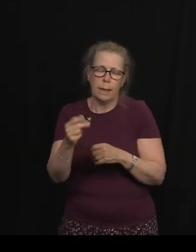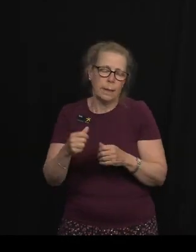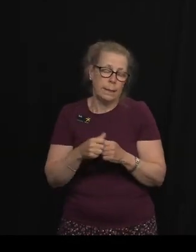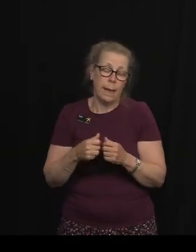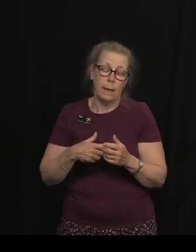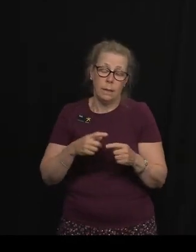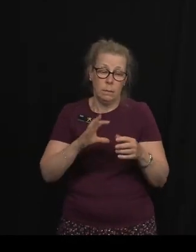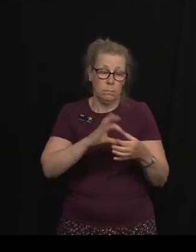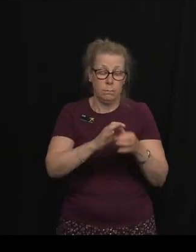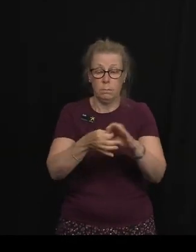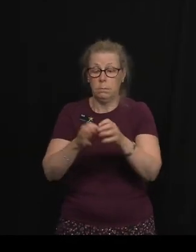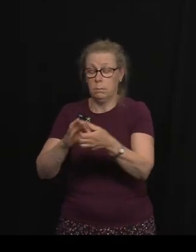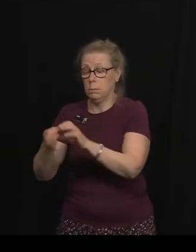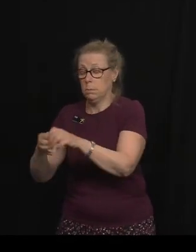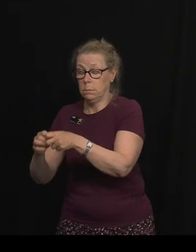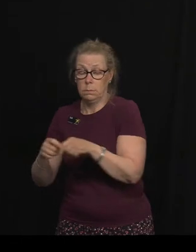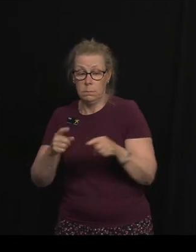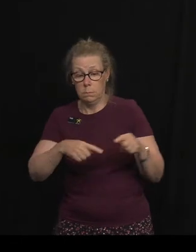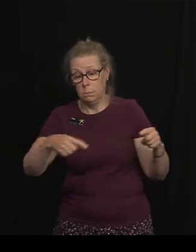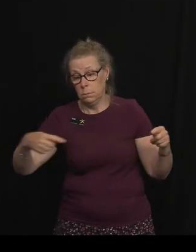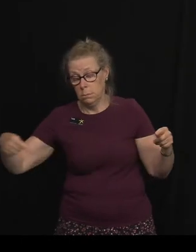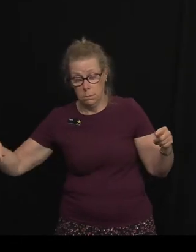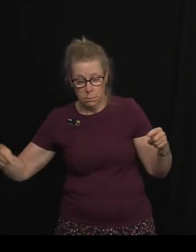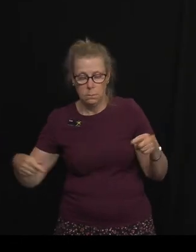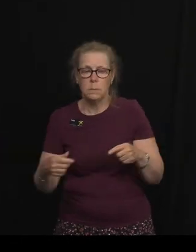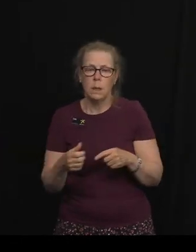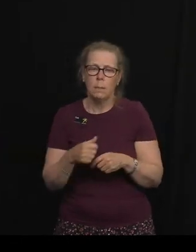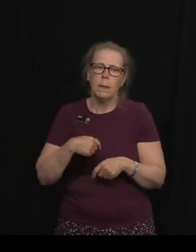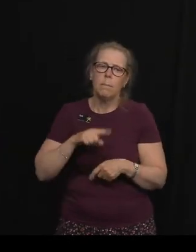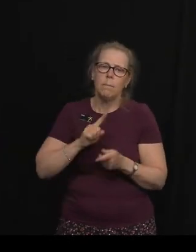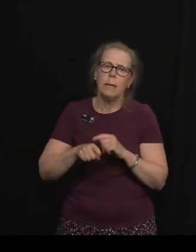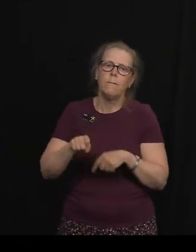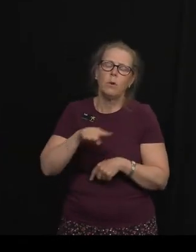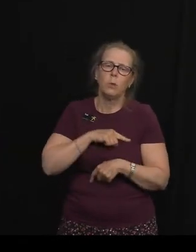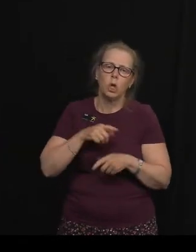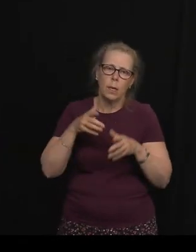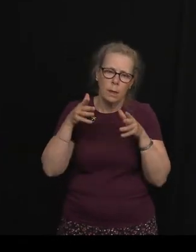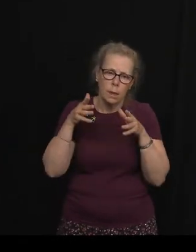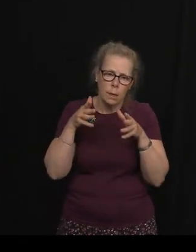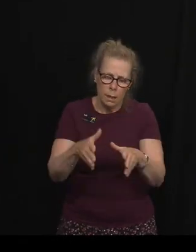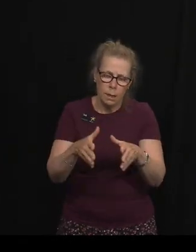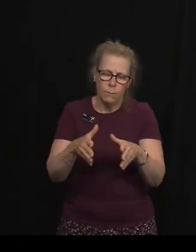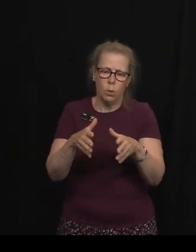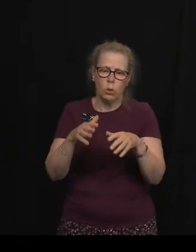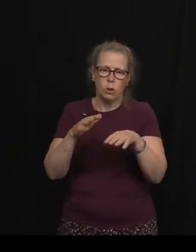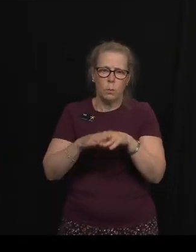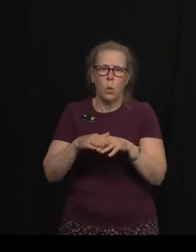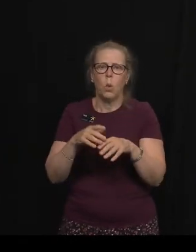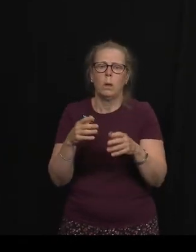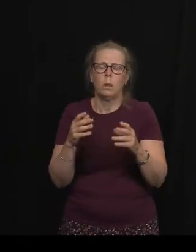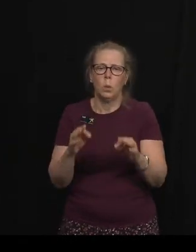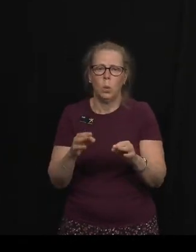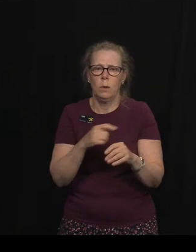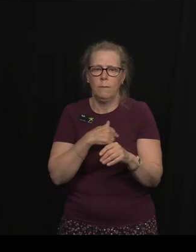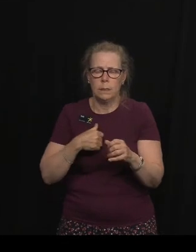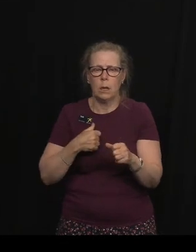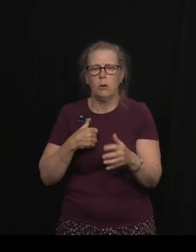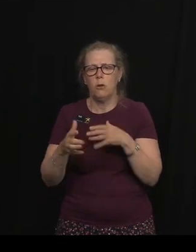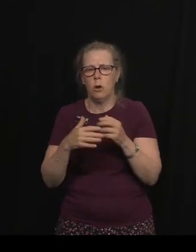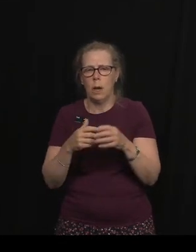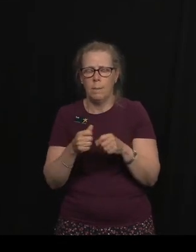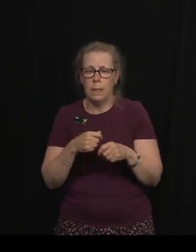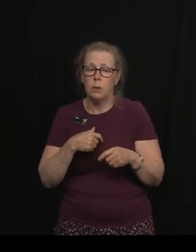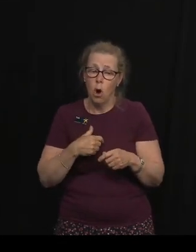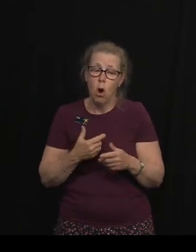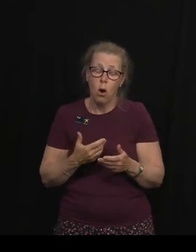components. And my personal view, I think it's been too much focus on just sort of releasing the patent right here. I think, yes, that might be helpful